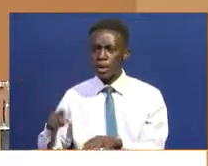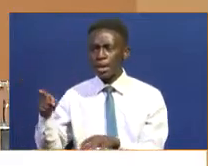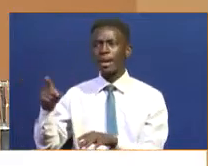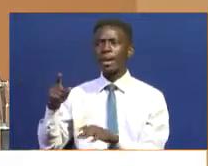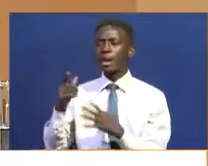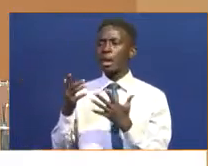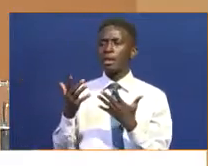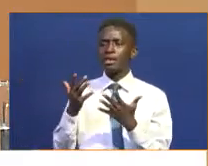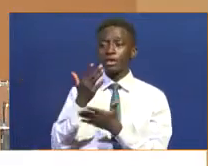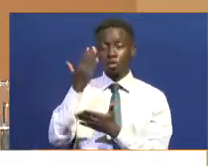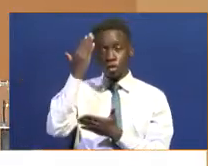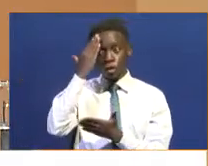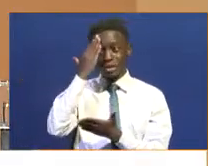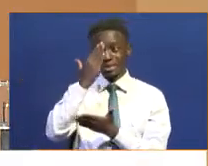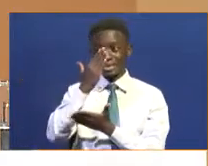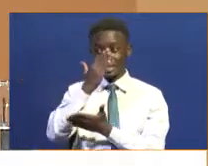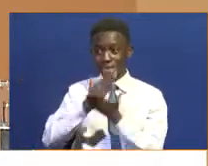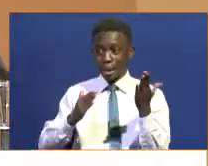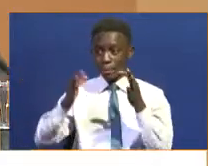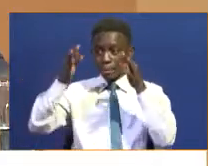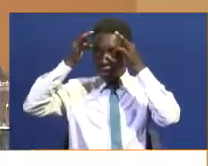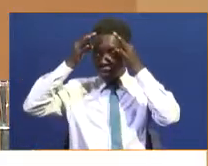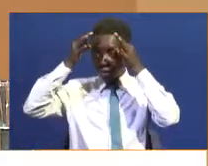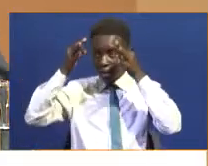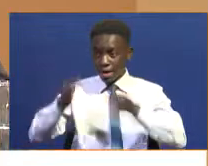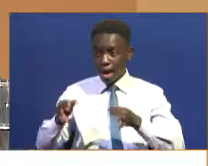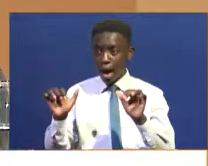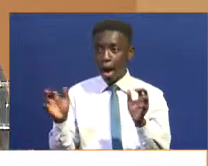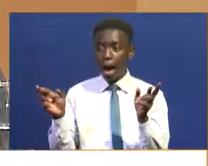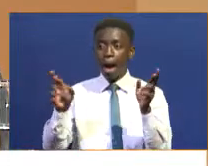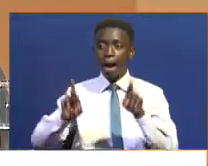done through consensus. Mm-hmm. So that